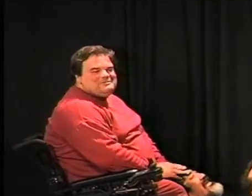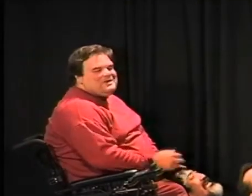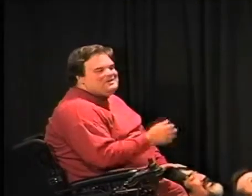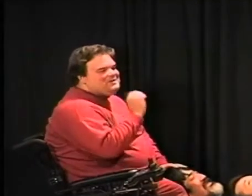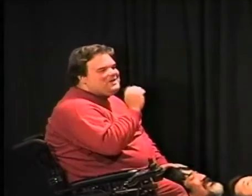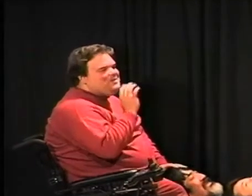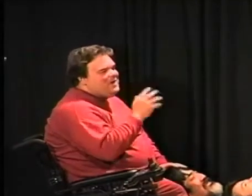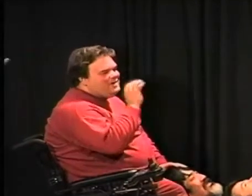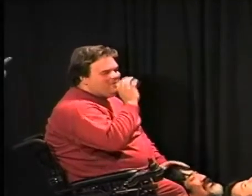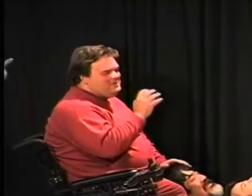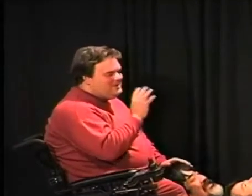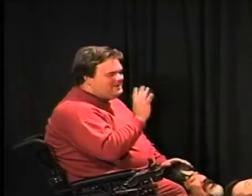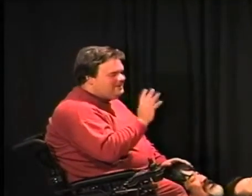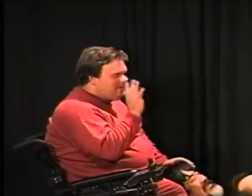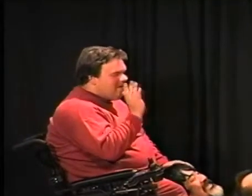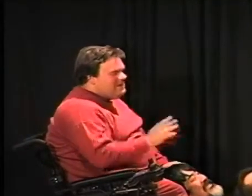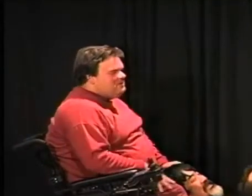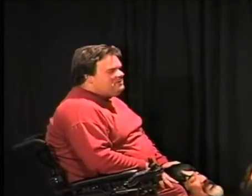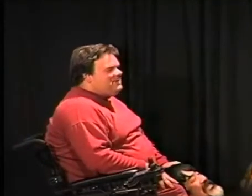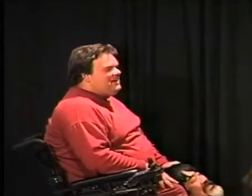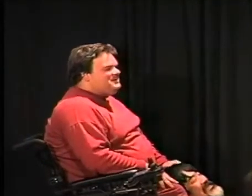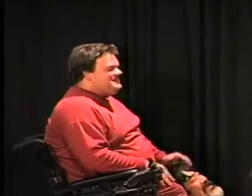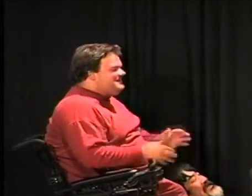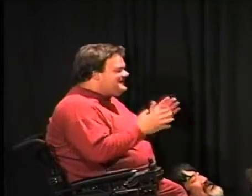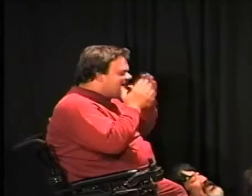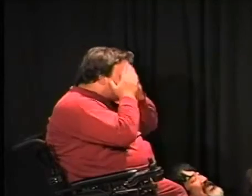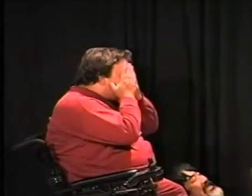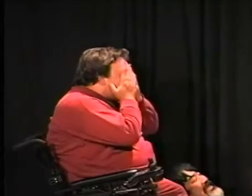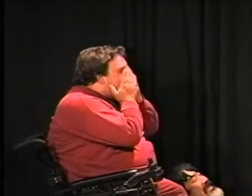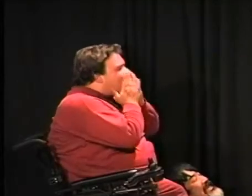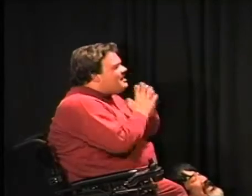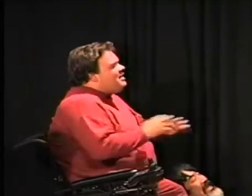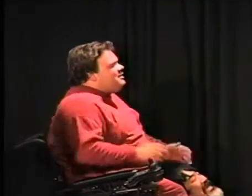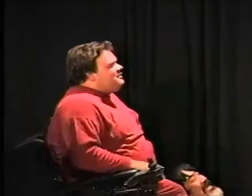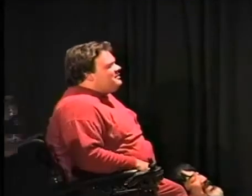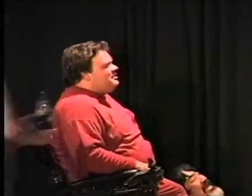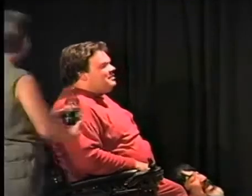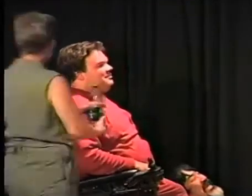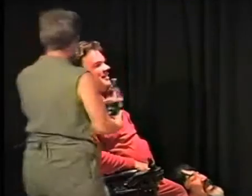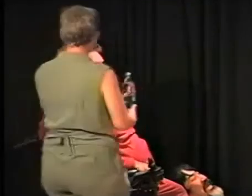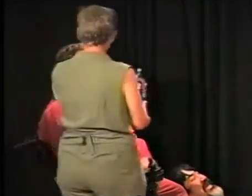I should have bought a drink of water with me. I wasn't